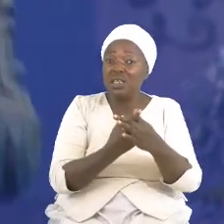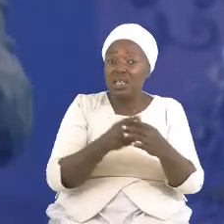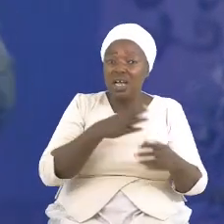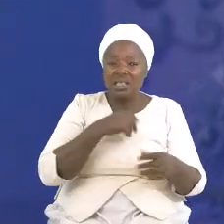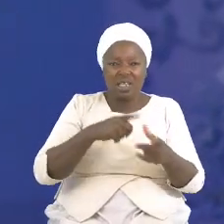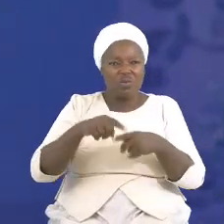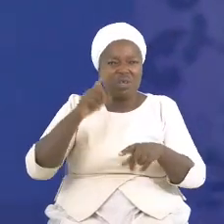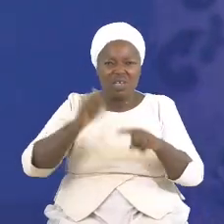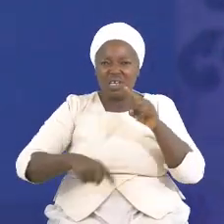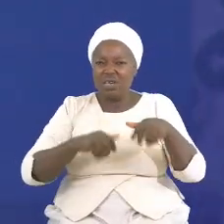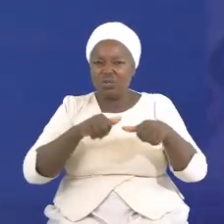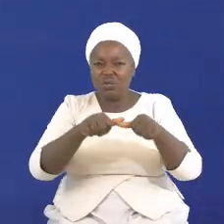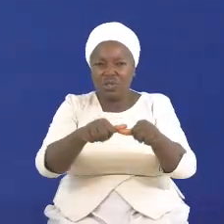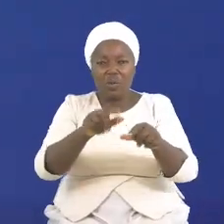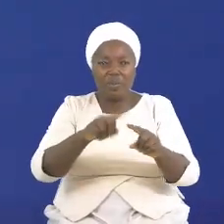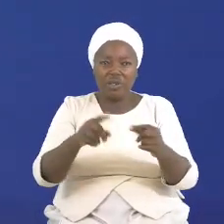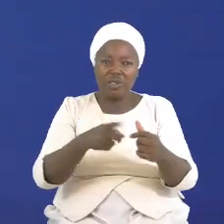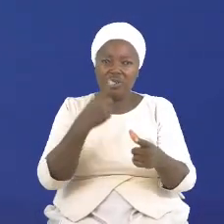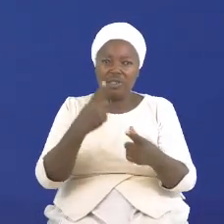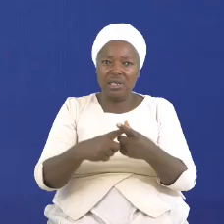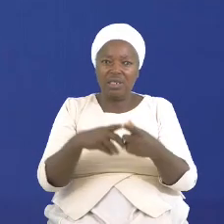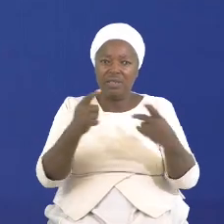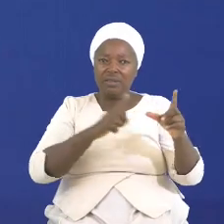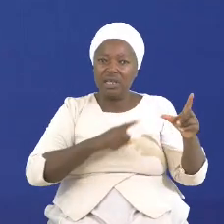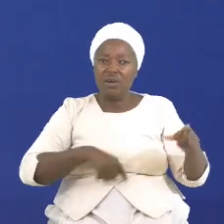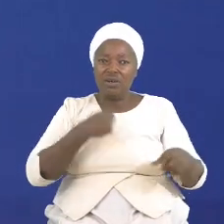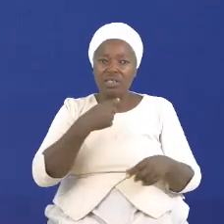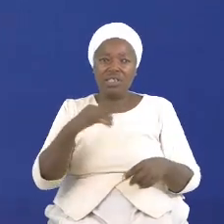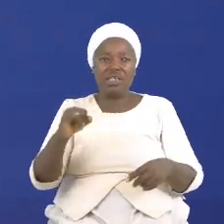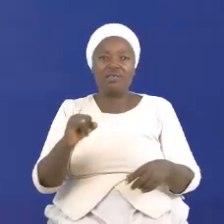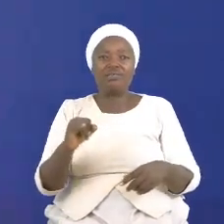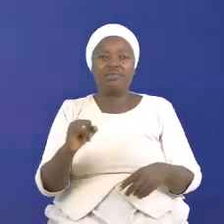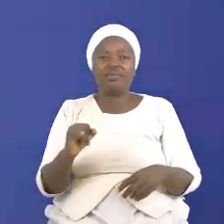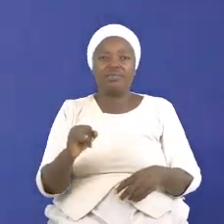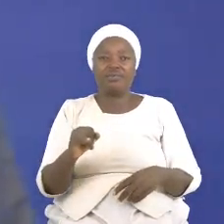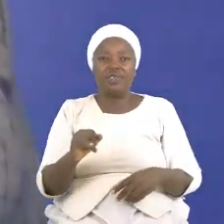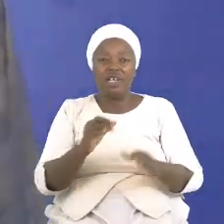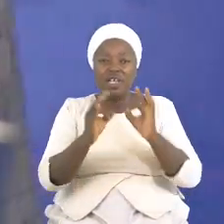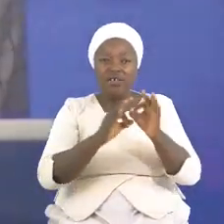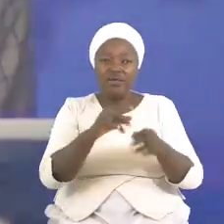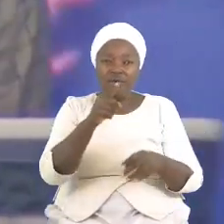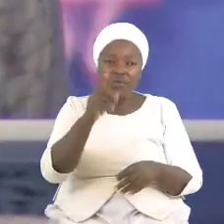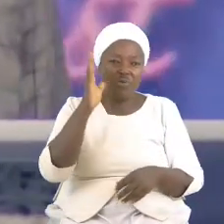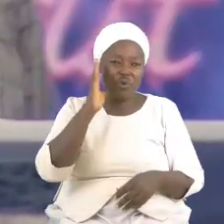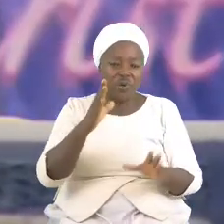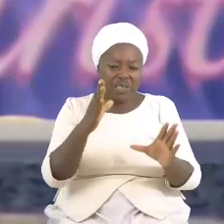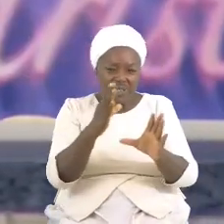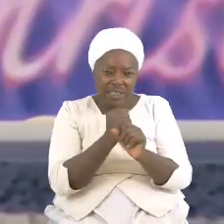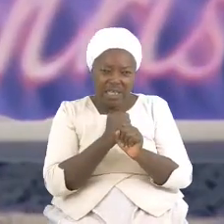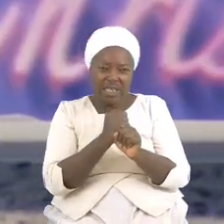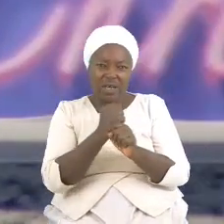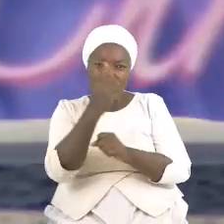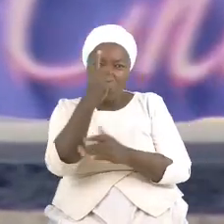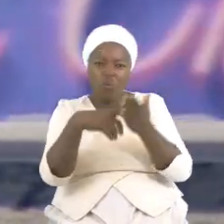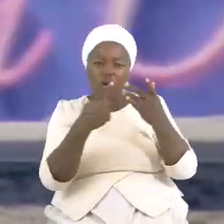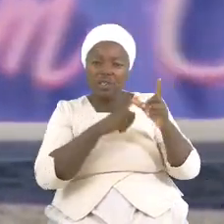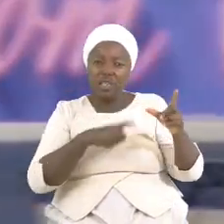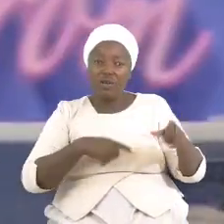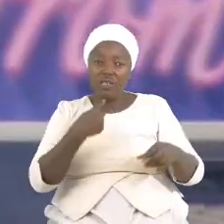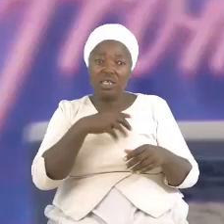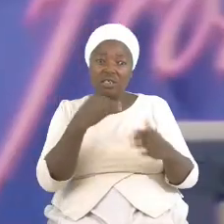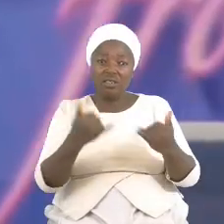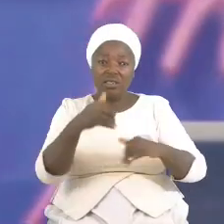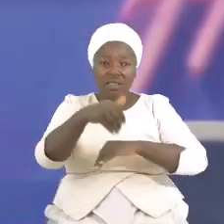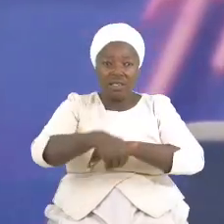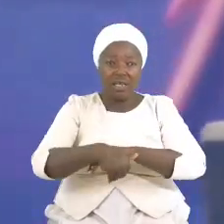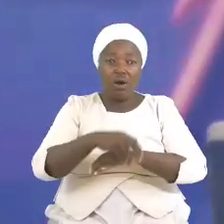But then the Lord is saying, if you will take what the Lord is saying tonight,